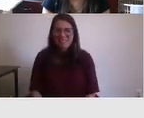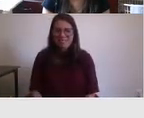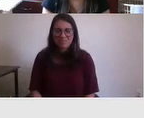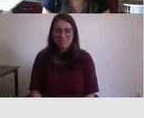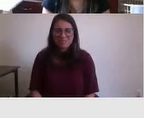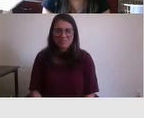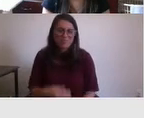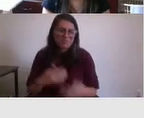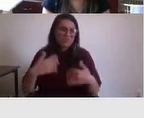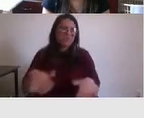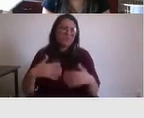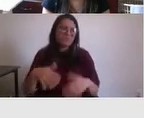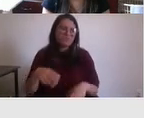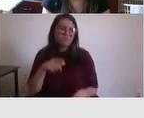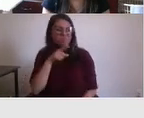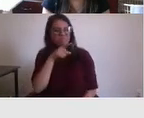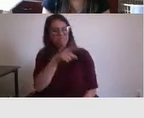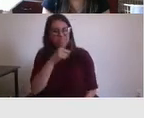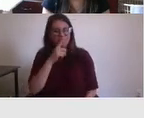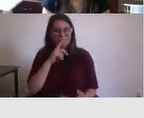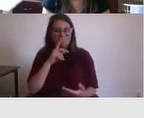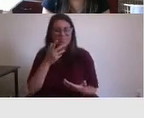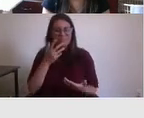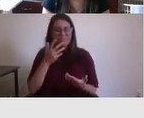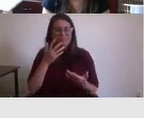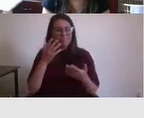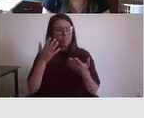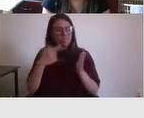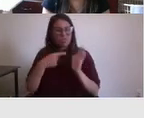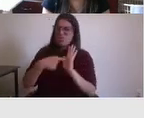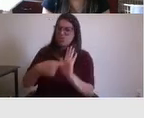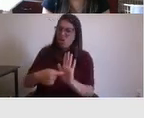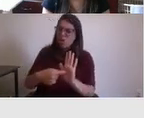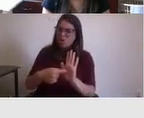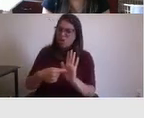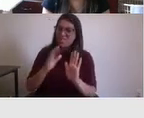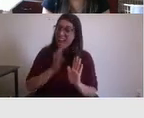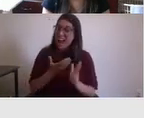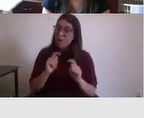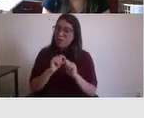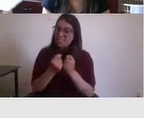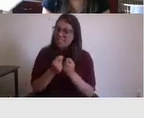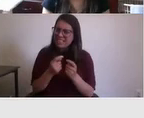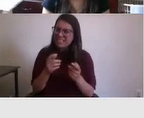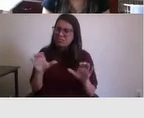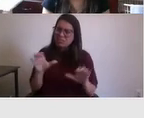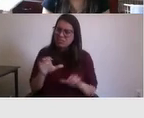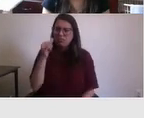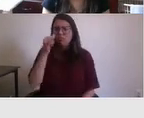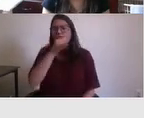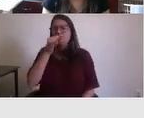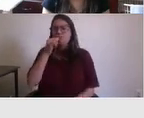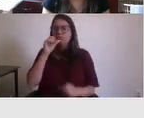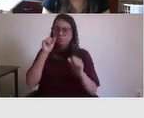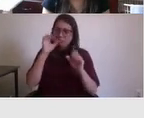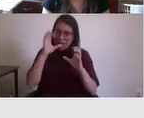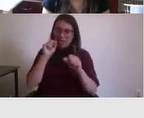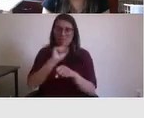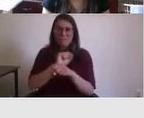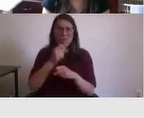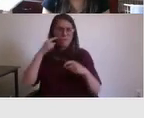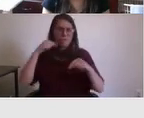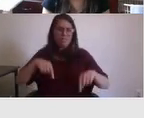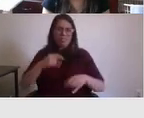truly wonderful example of the tremendous work that our team does for this institution. And I want